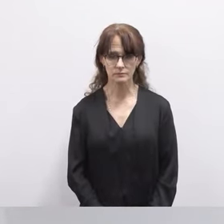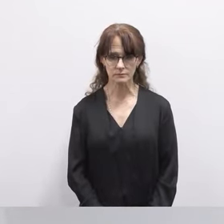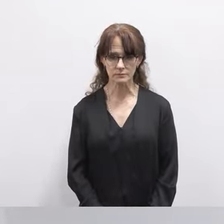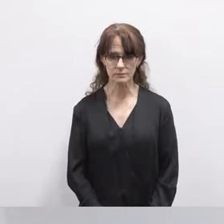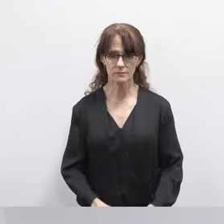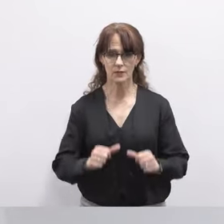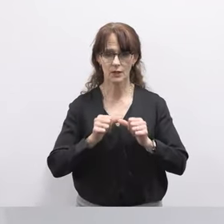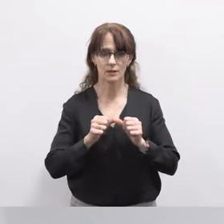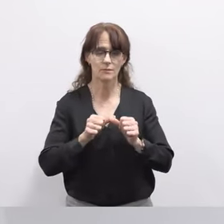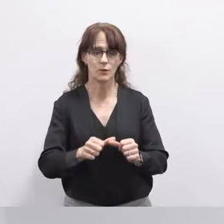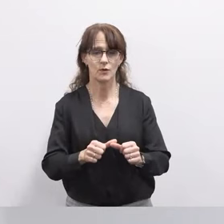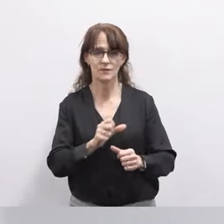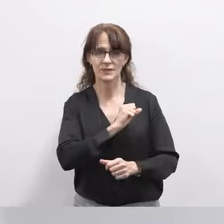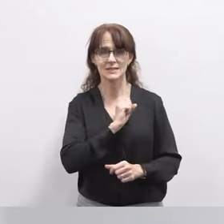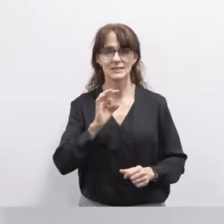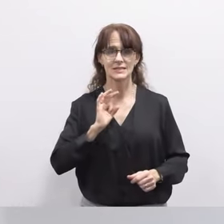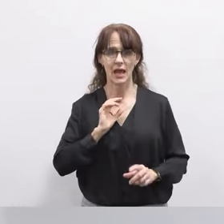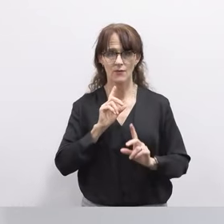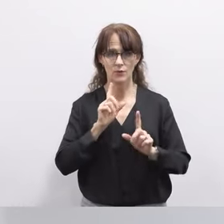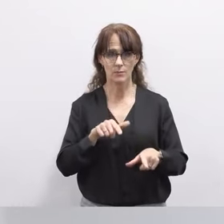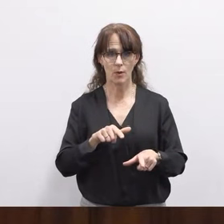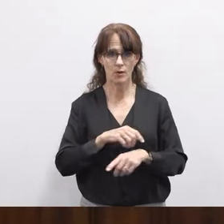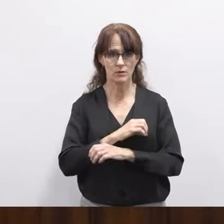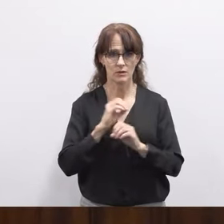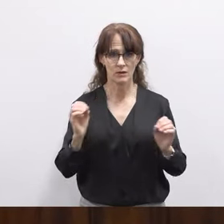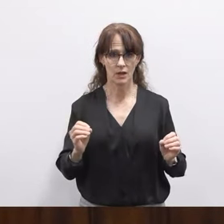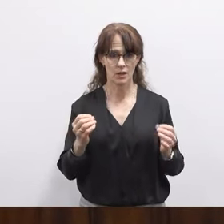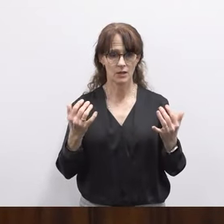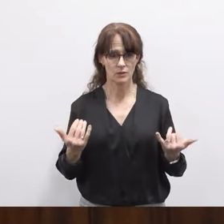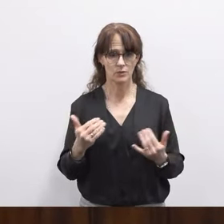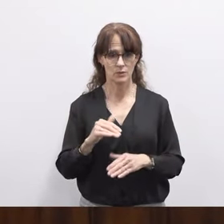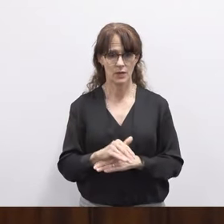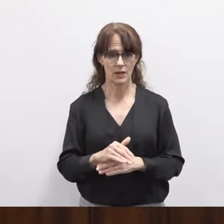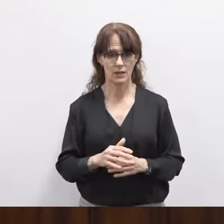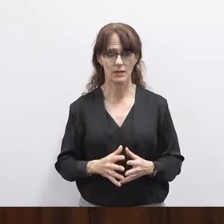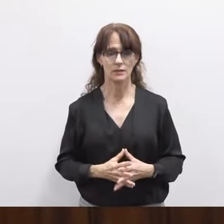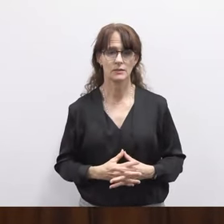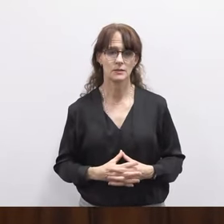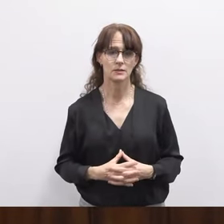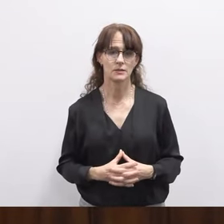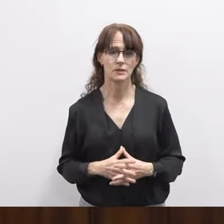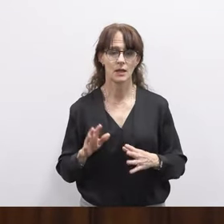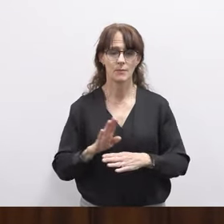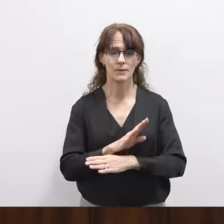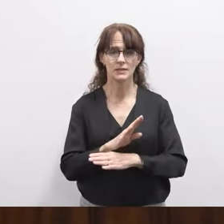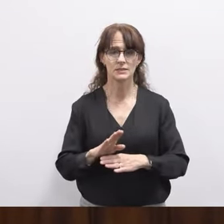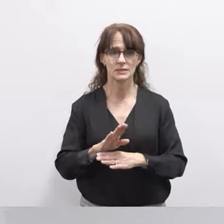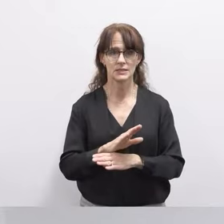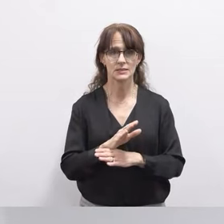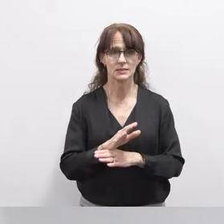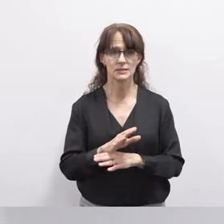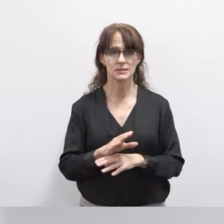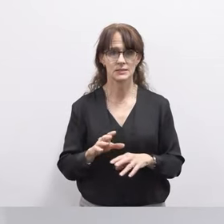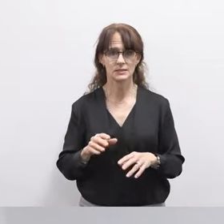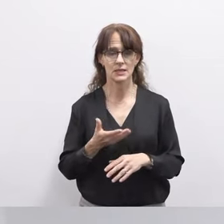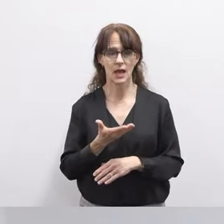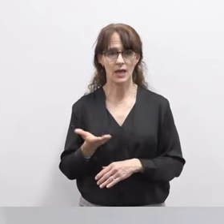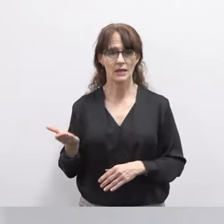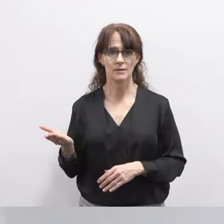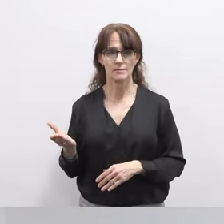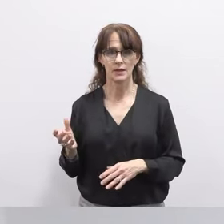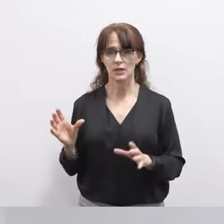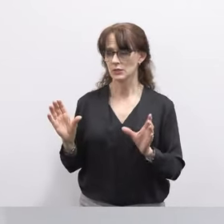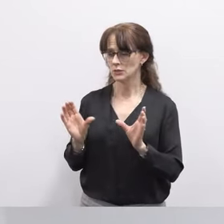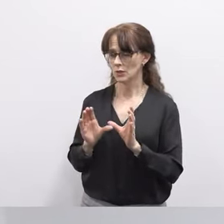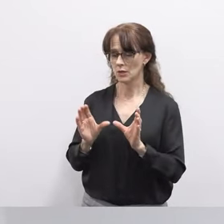move on to staff report. We have none tonight. Business items.